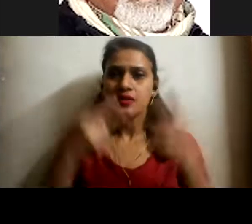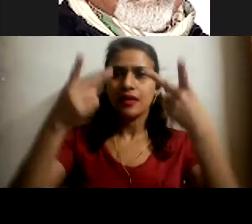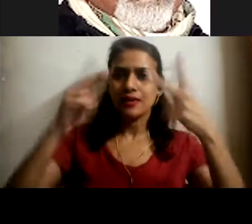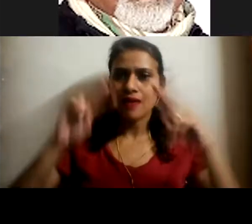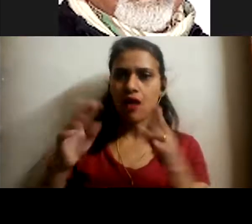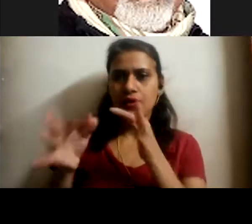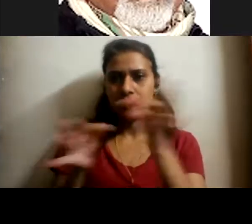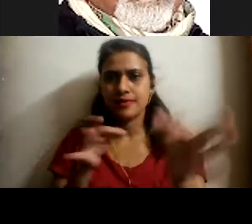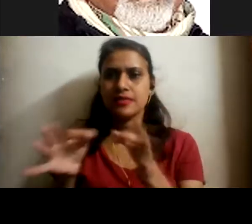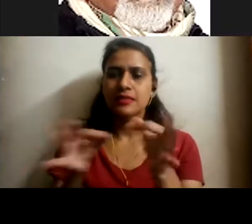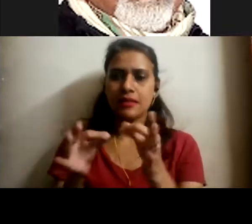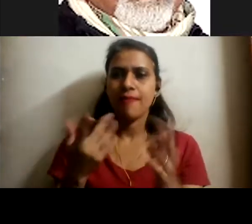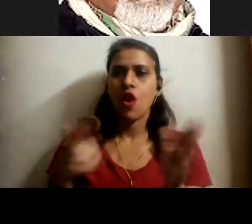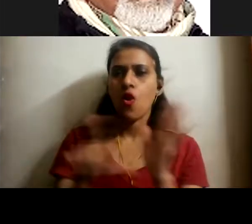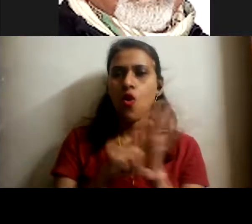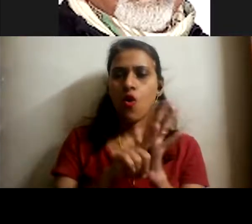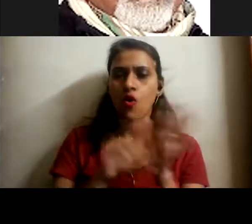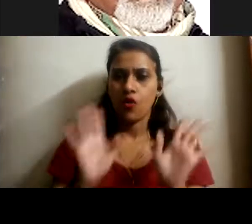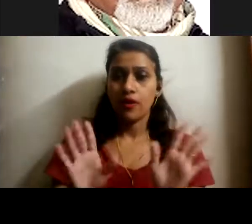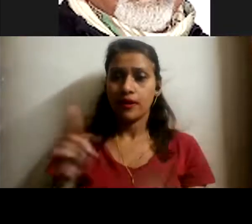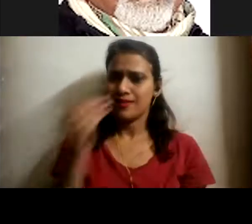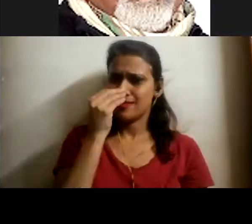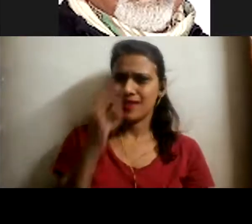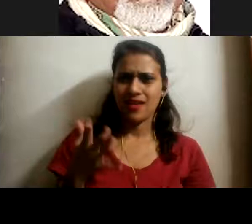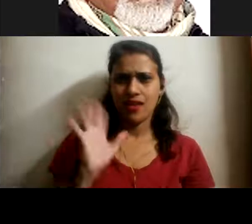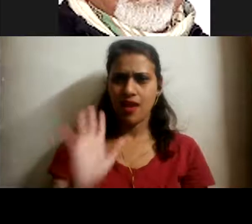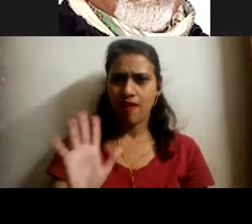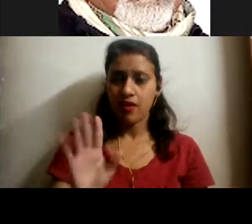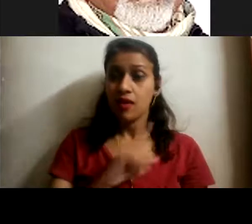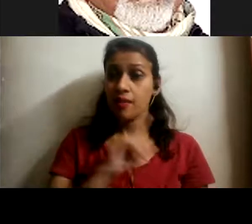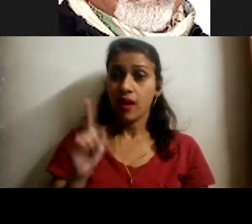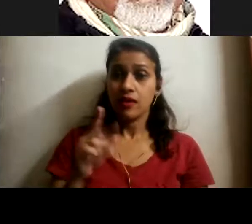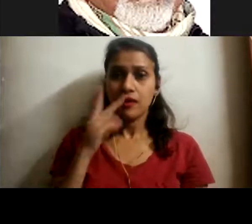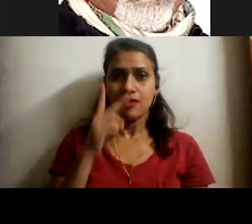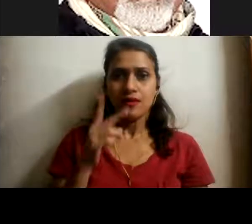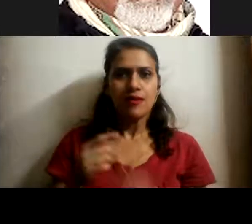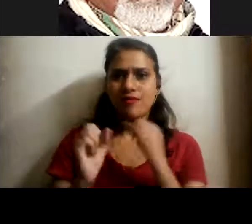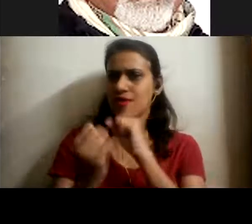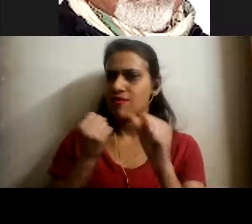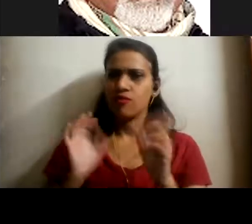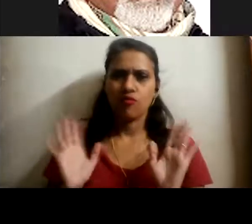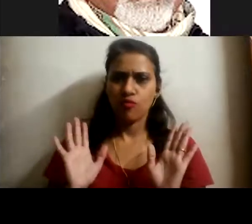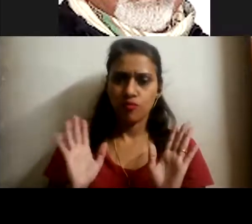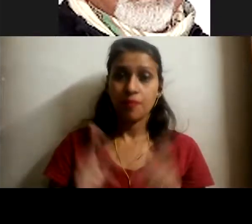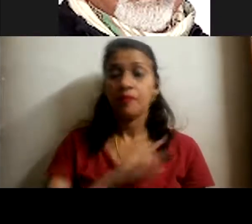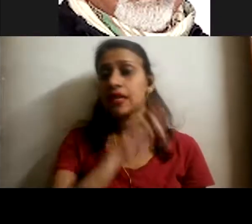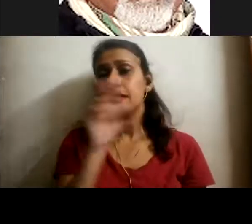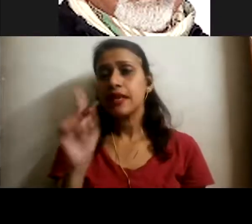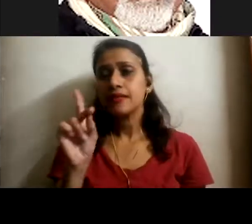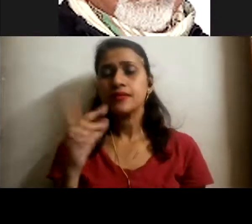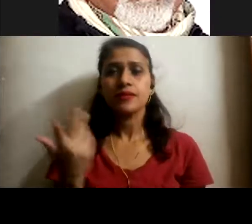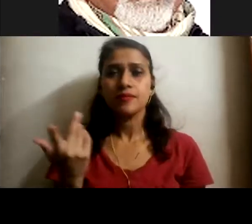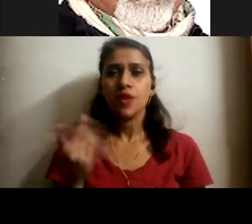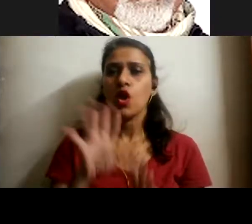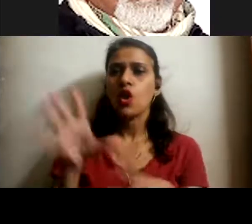law. It is very easy once you start getting a hang of it. It is not at all difficult. So the next part is the